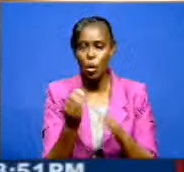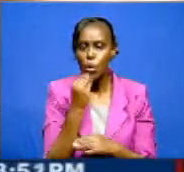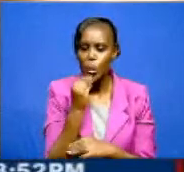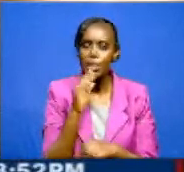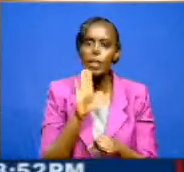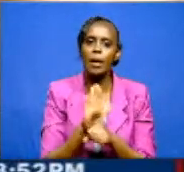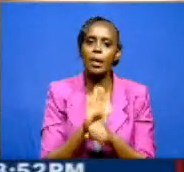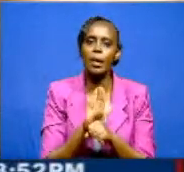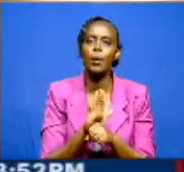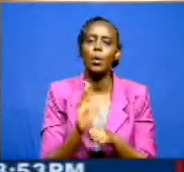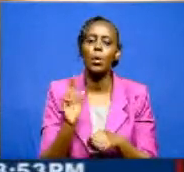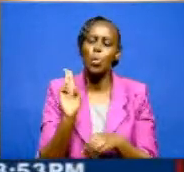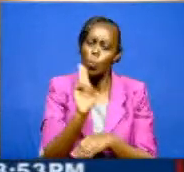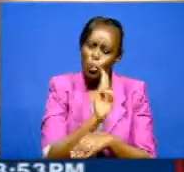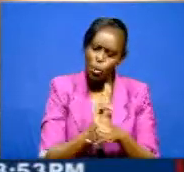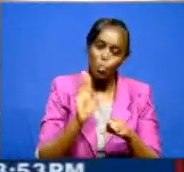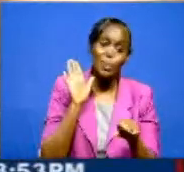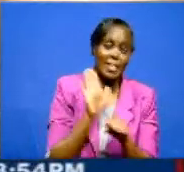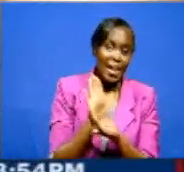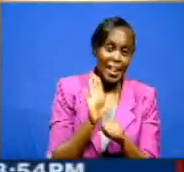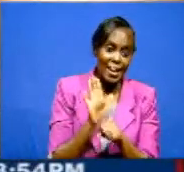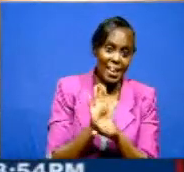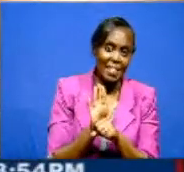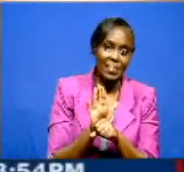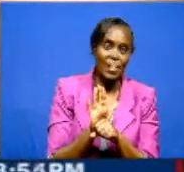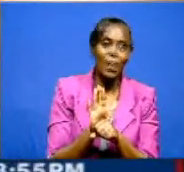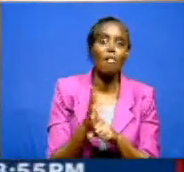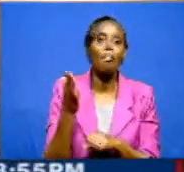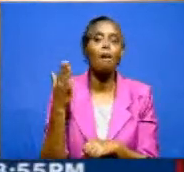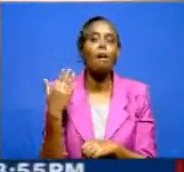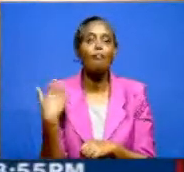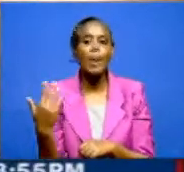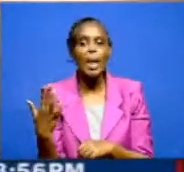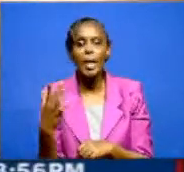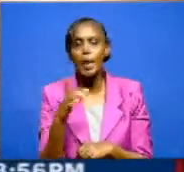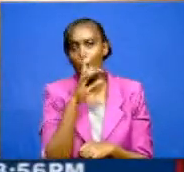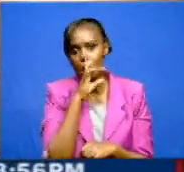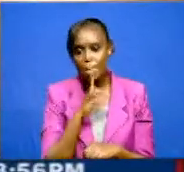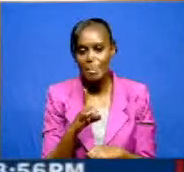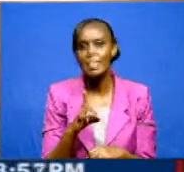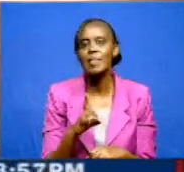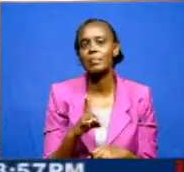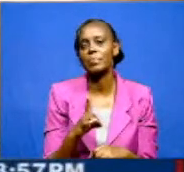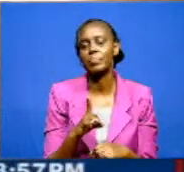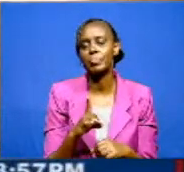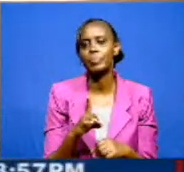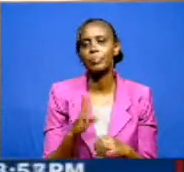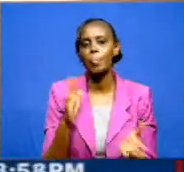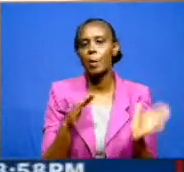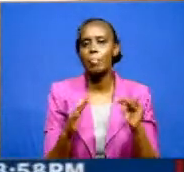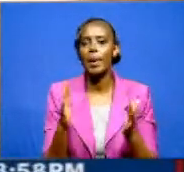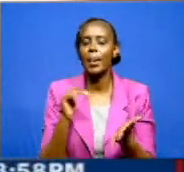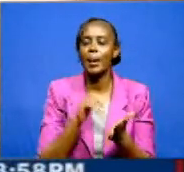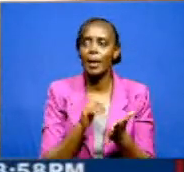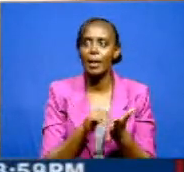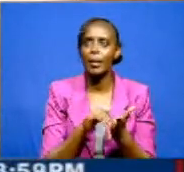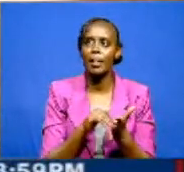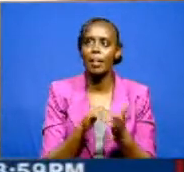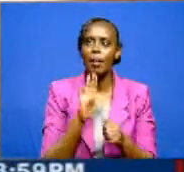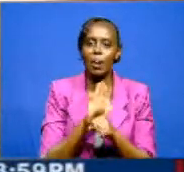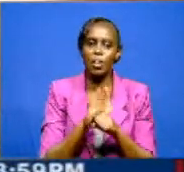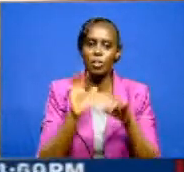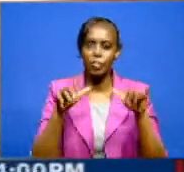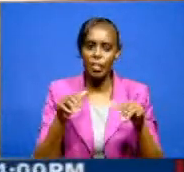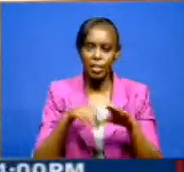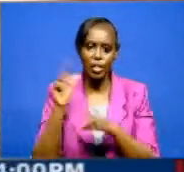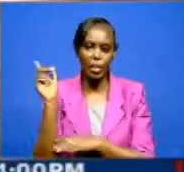it. We're the biggest consumers of mung beans. So we are huge stakeholders. But again, I will debunk that myth that there's a lot of agriculture